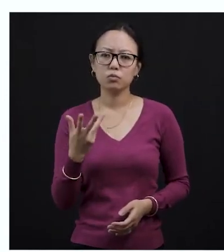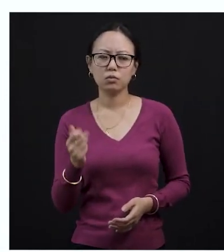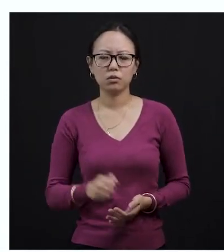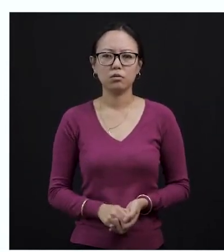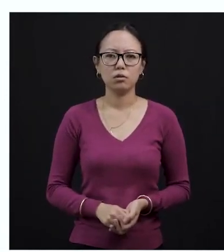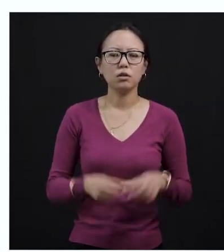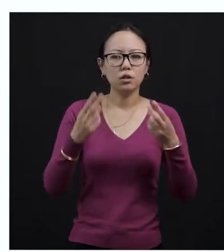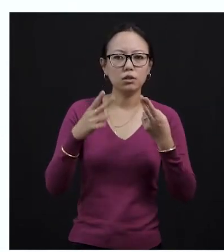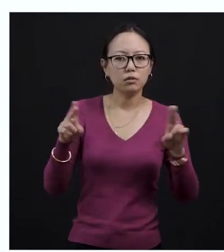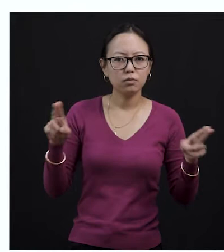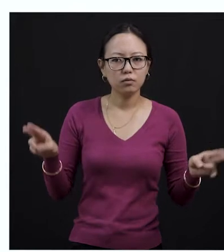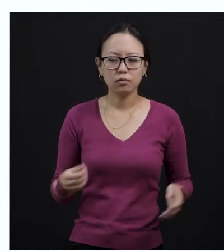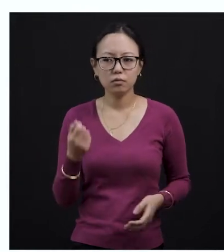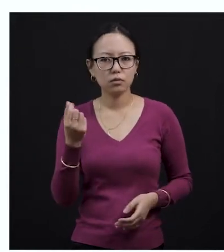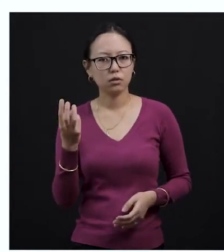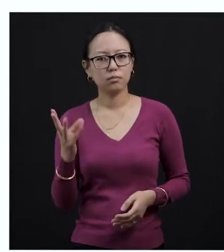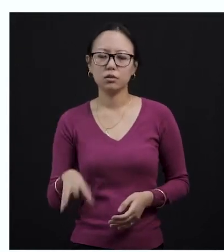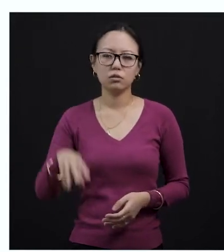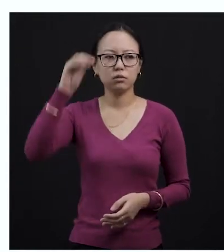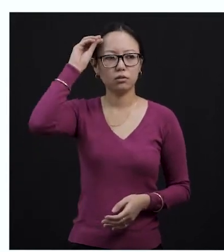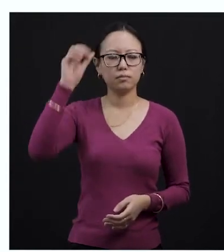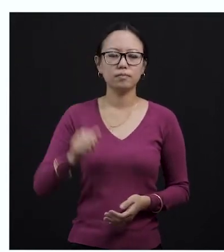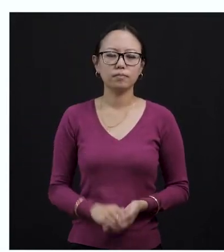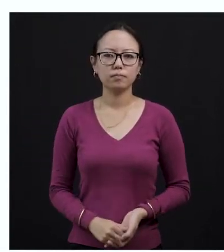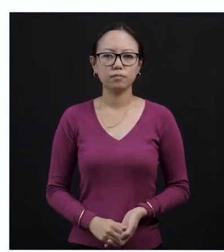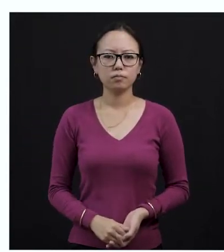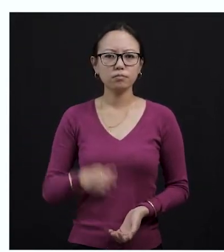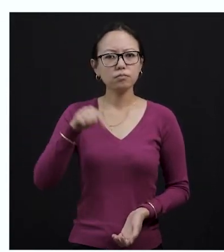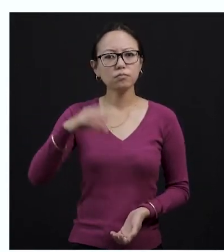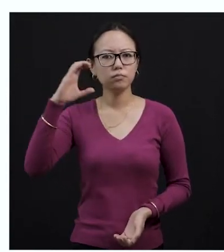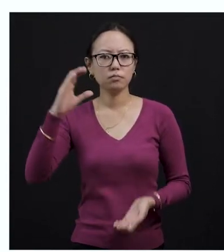Okay. So in this chapter we will learn to